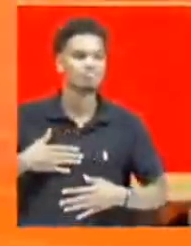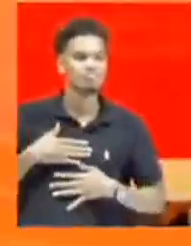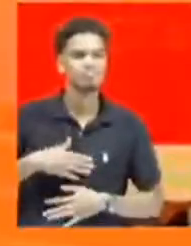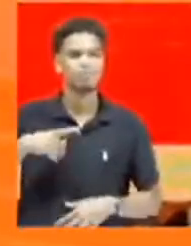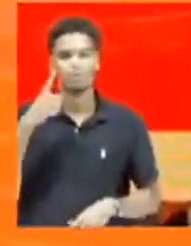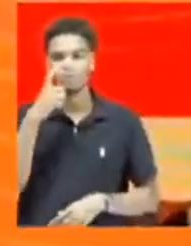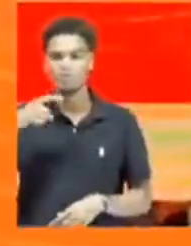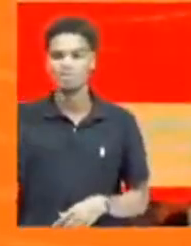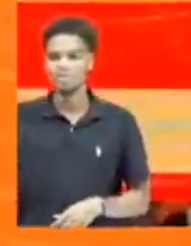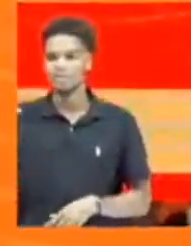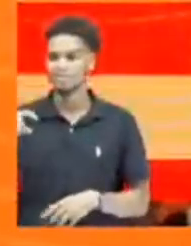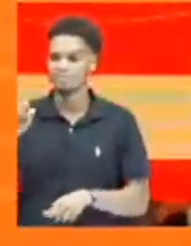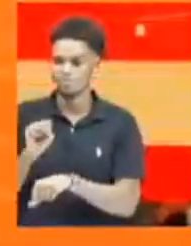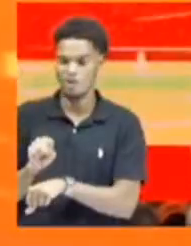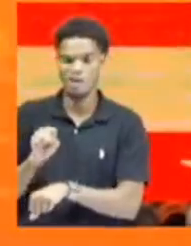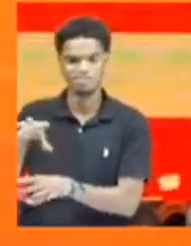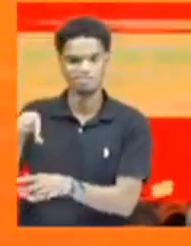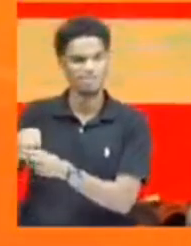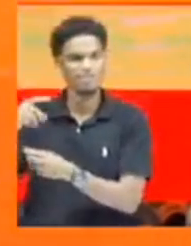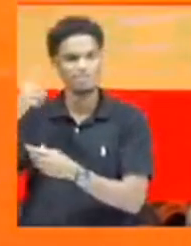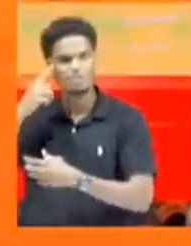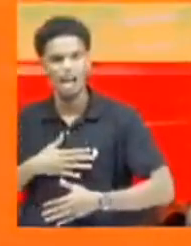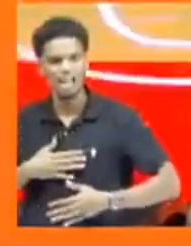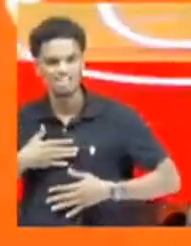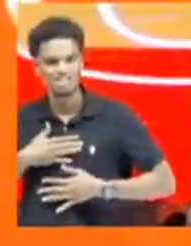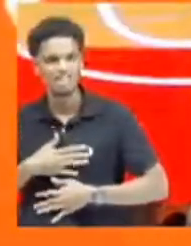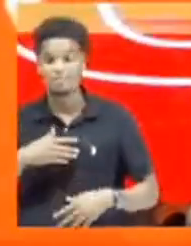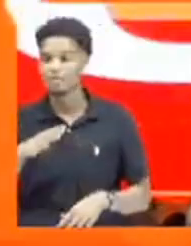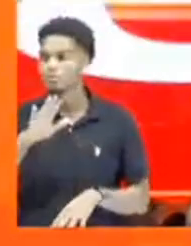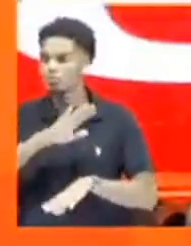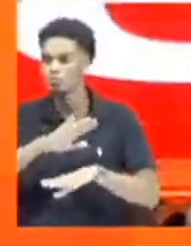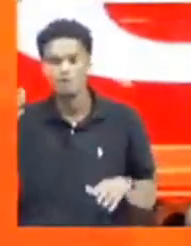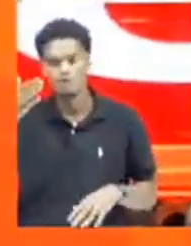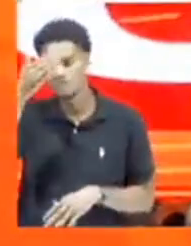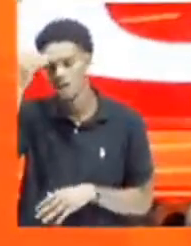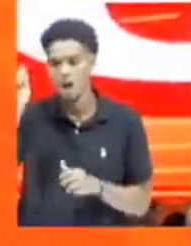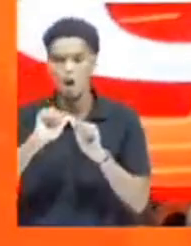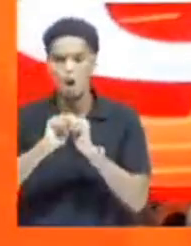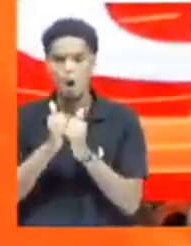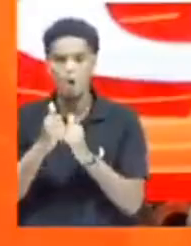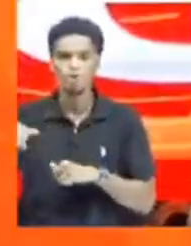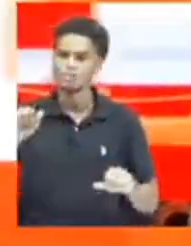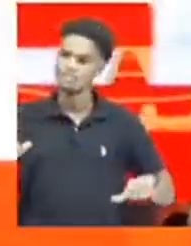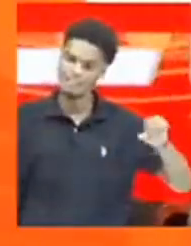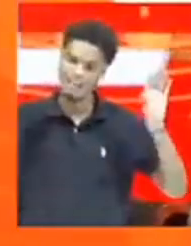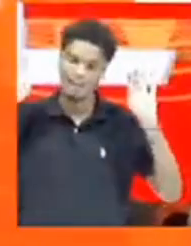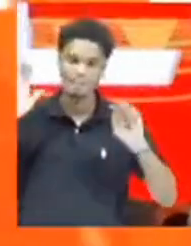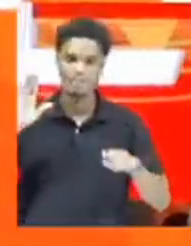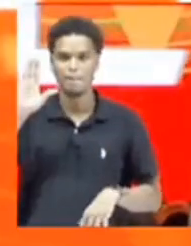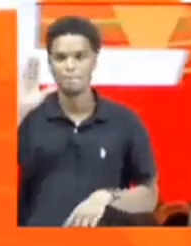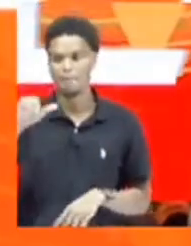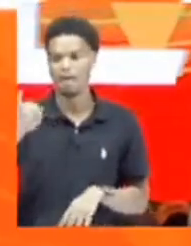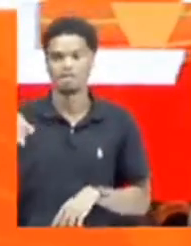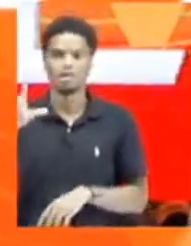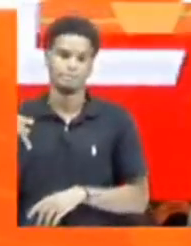how you were sacrificed by the Jamaica Labour Party. Don't forget under COVID,